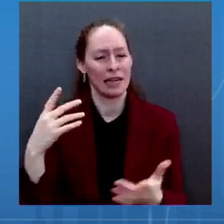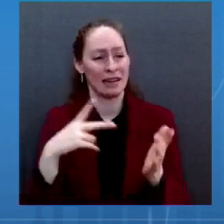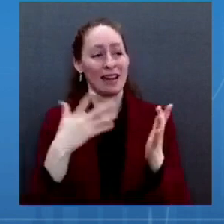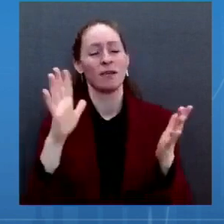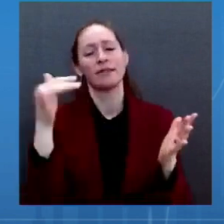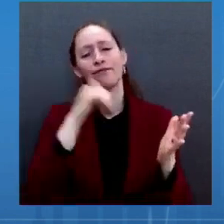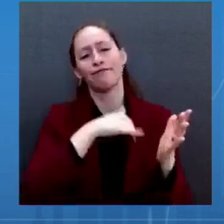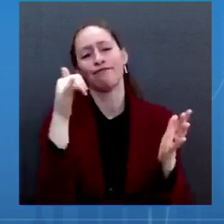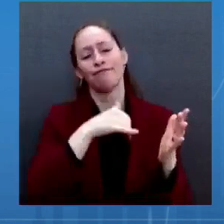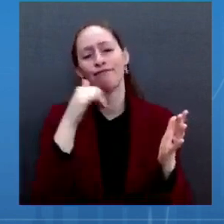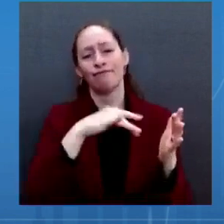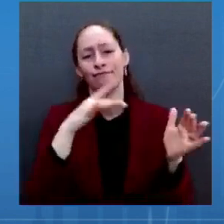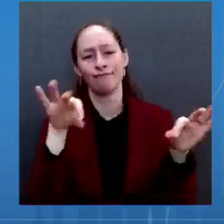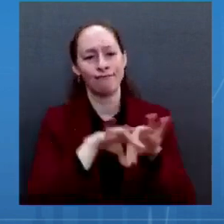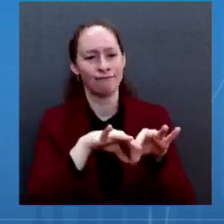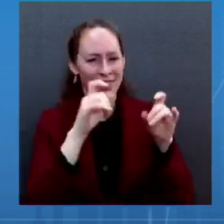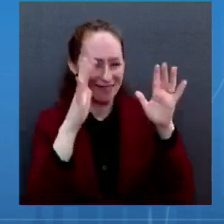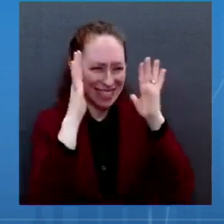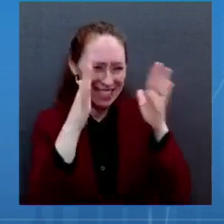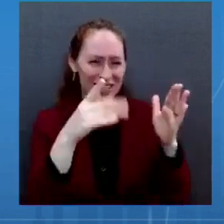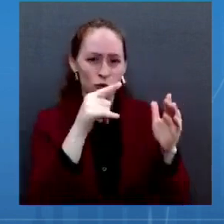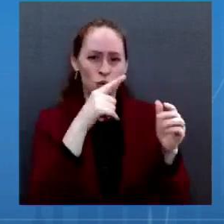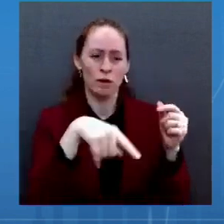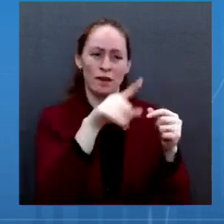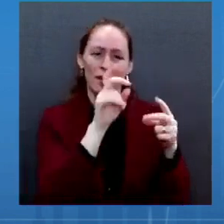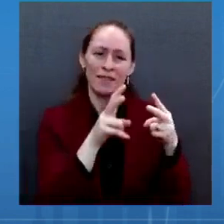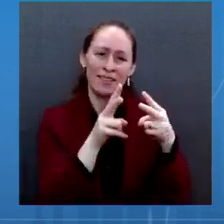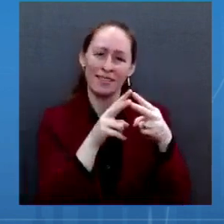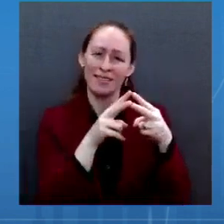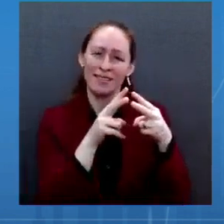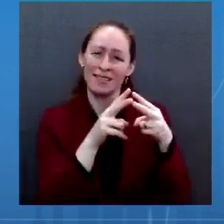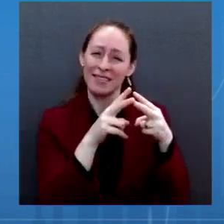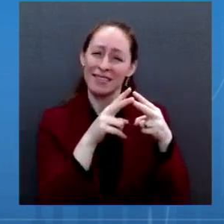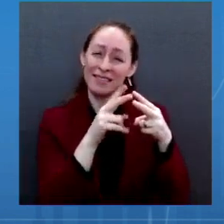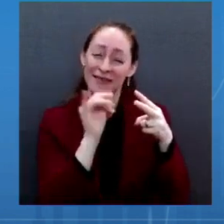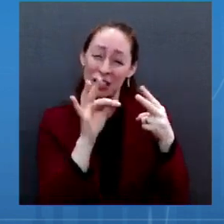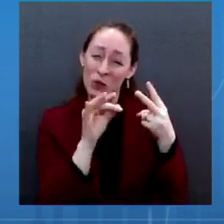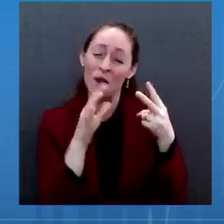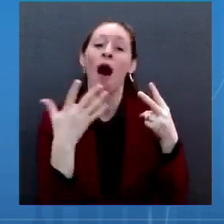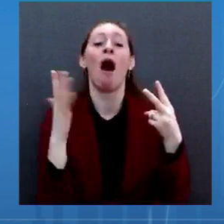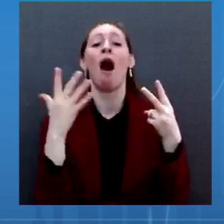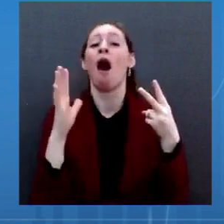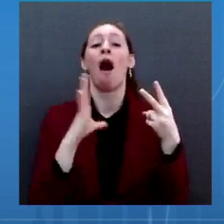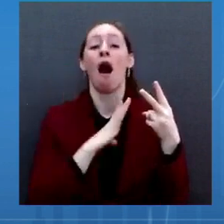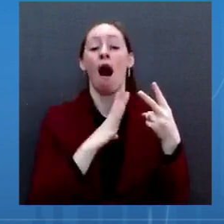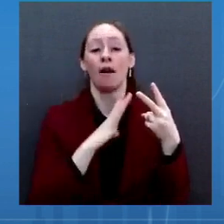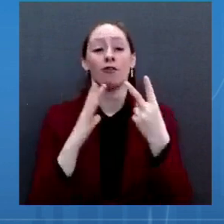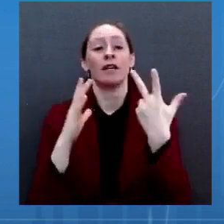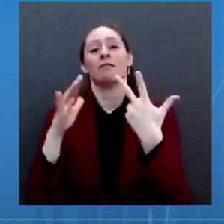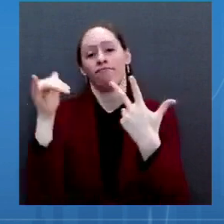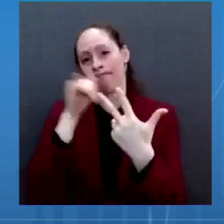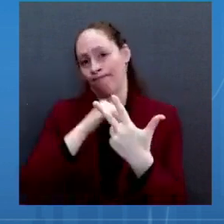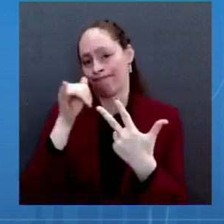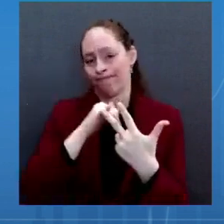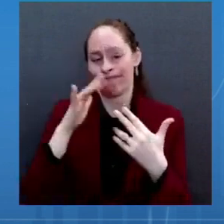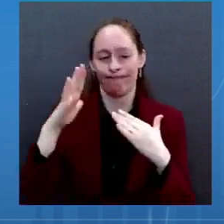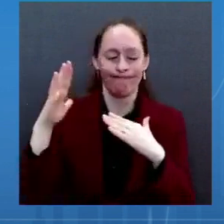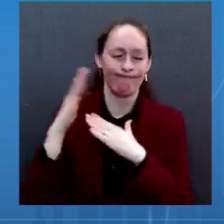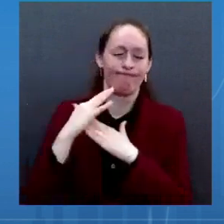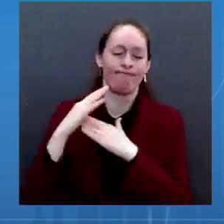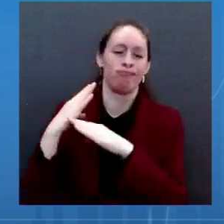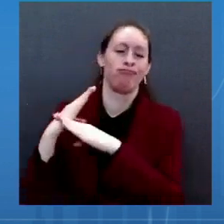said, giving the highest level of protection. So we'll encourage everybody to get vaccinated, and when eligible, boosted. As to